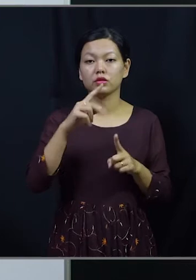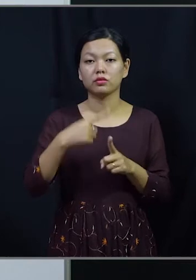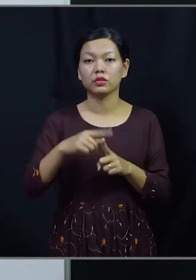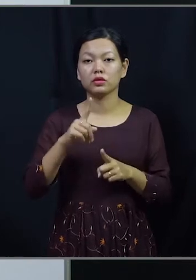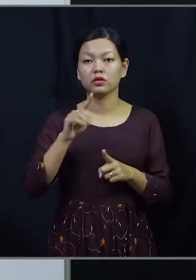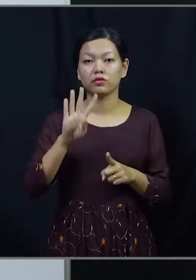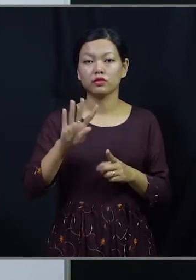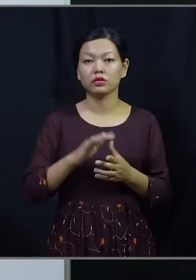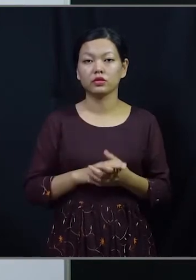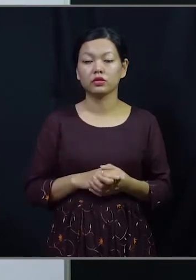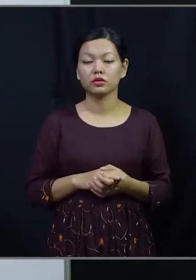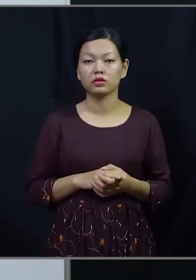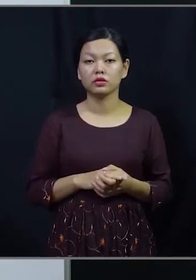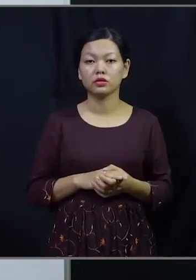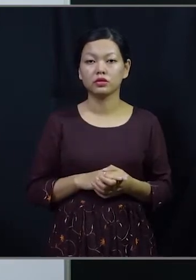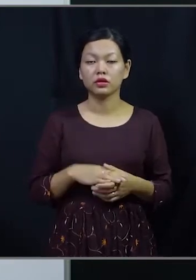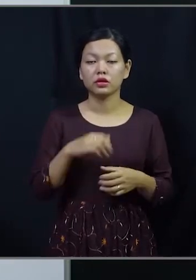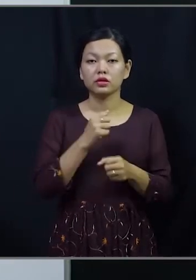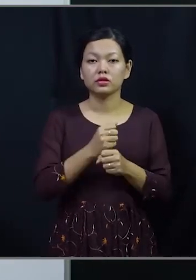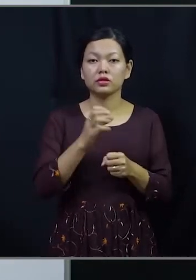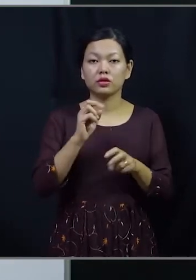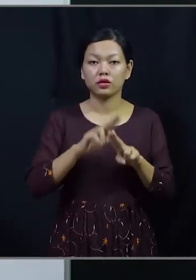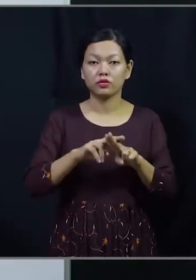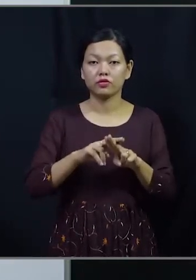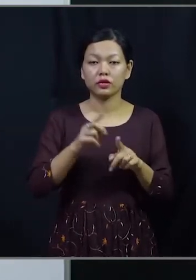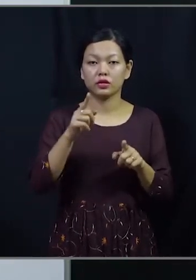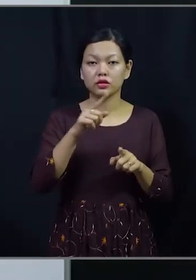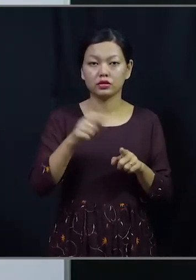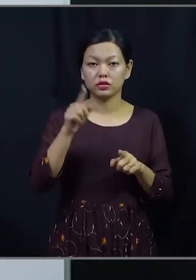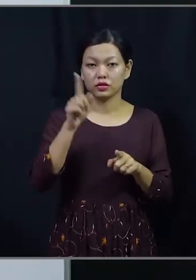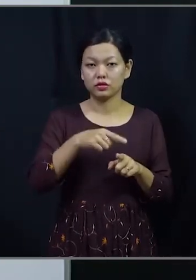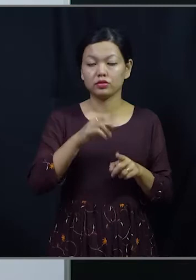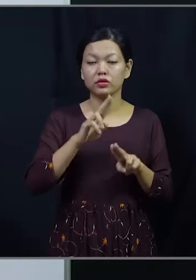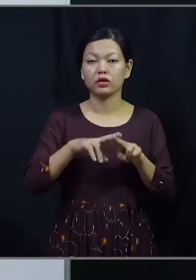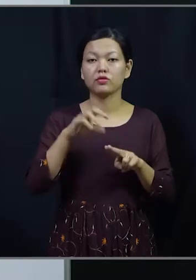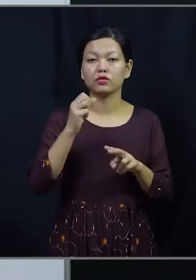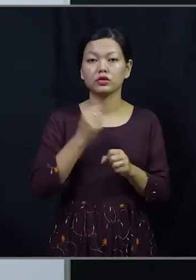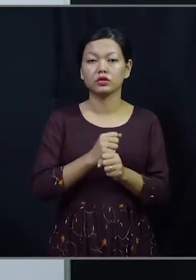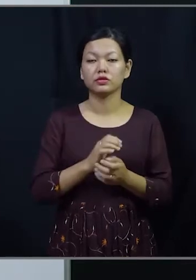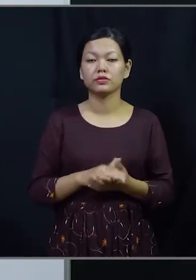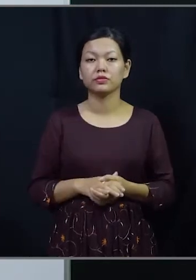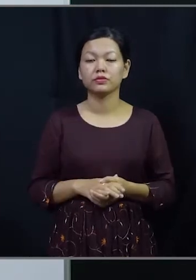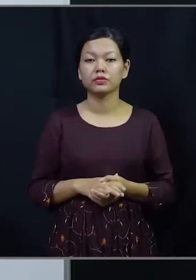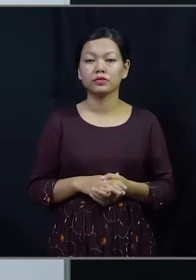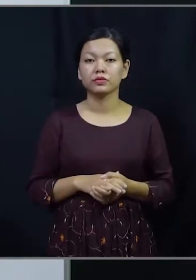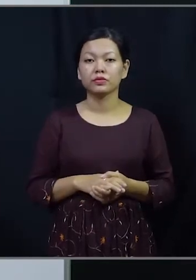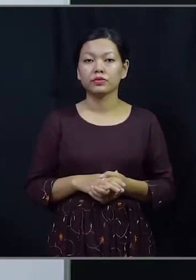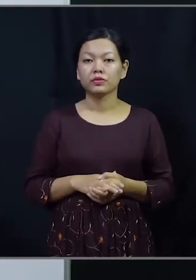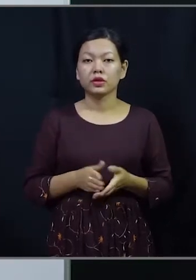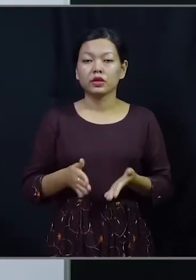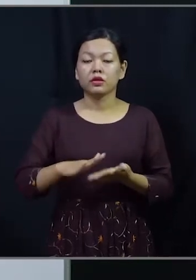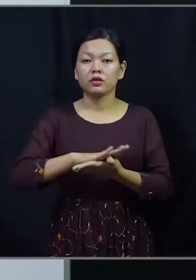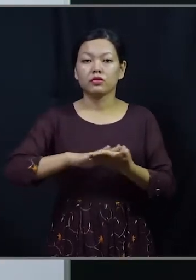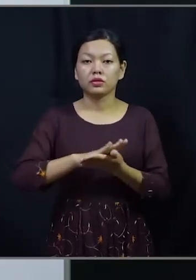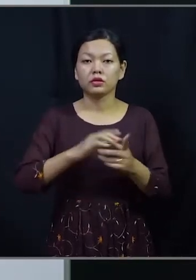14. Okay, see, g of f is not equal to f of g. Alright. Then we will go to the basic definition